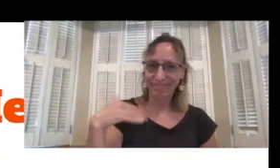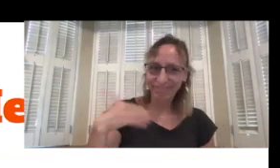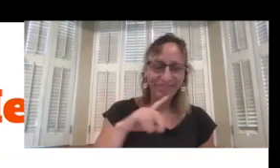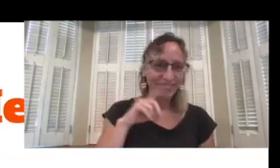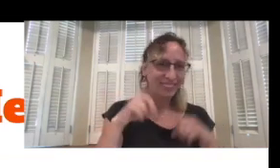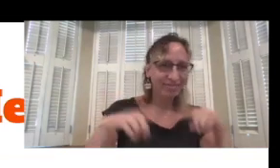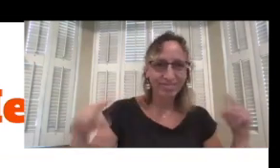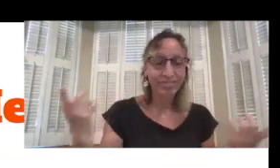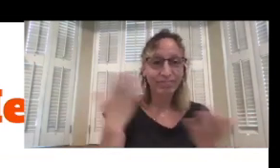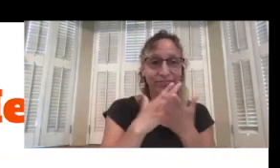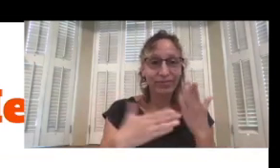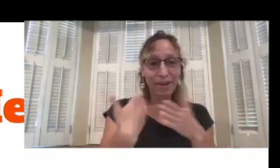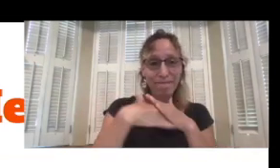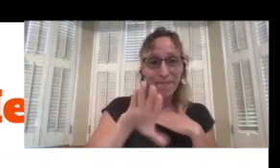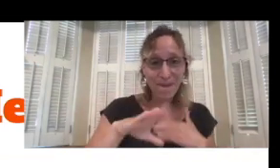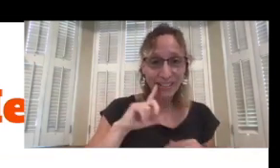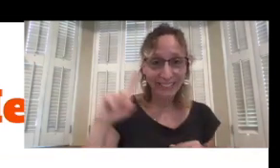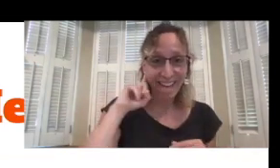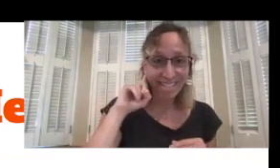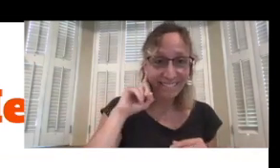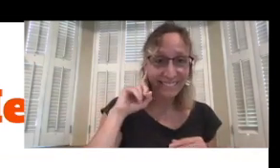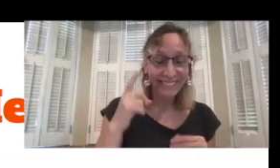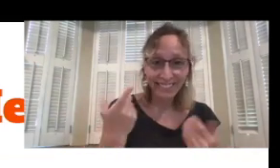So who are deaf and hard of hearing students?